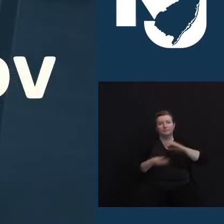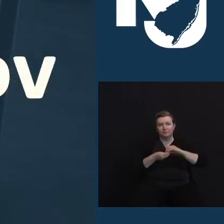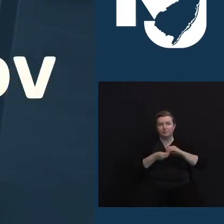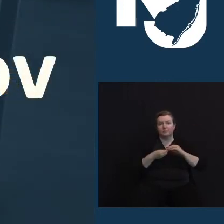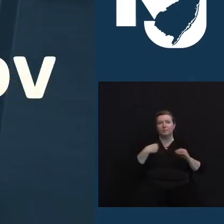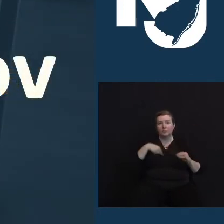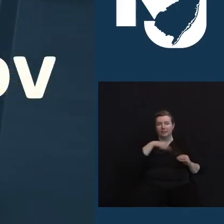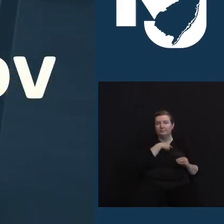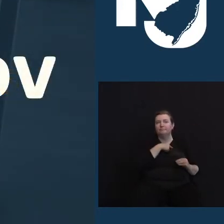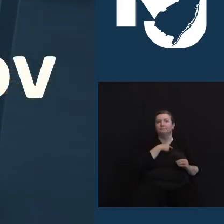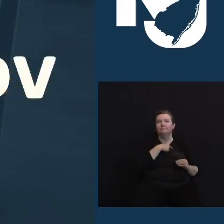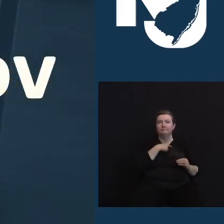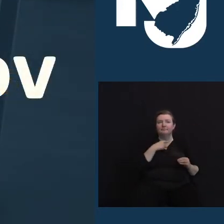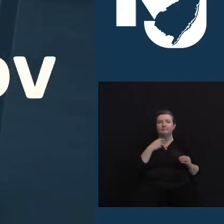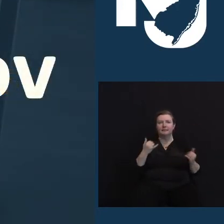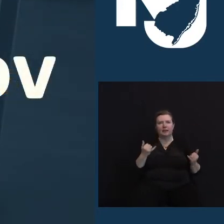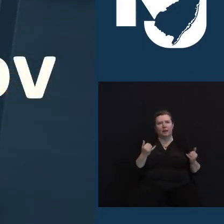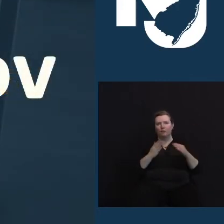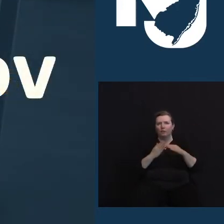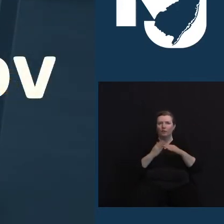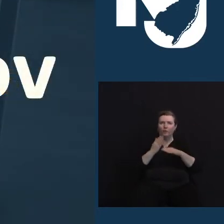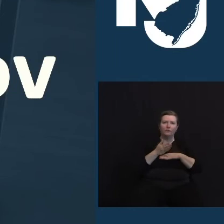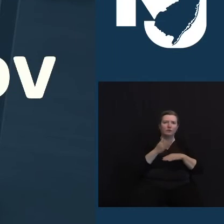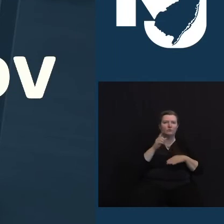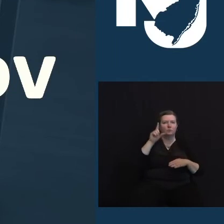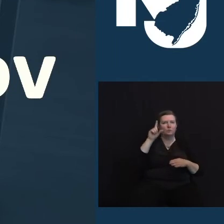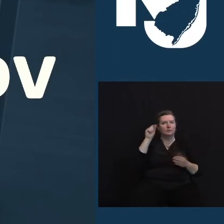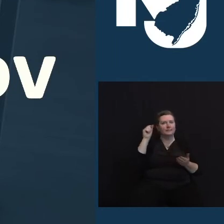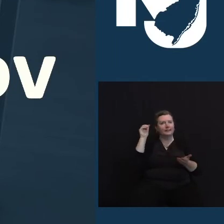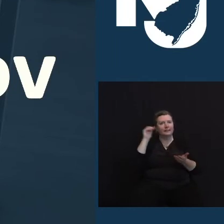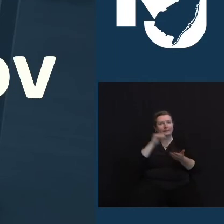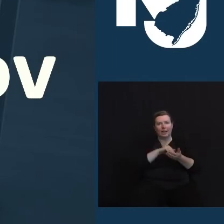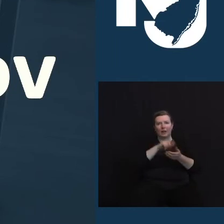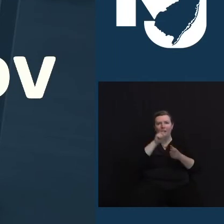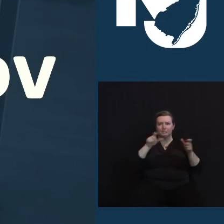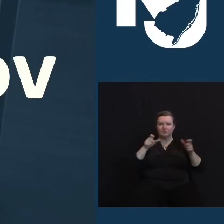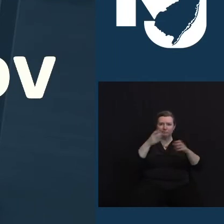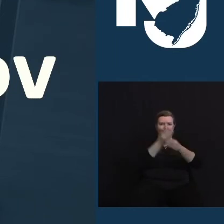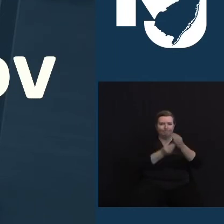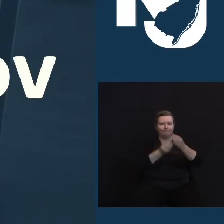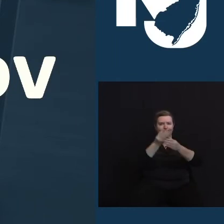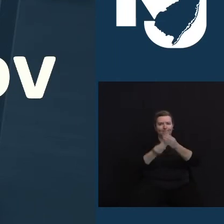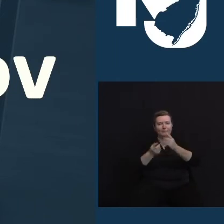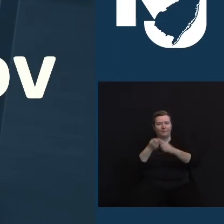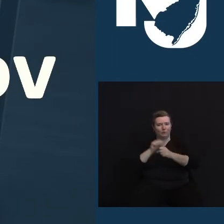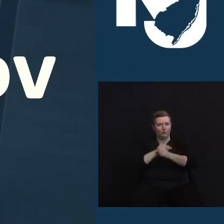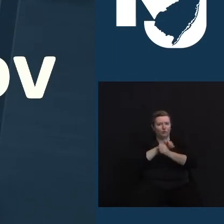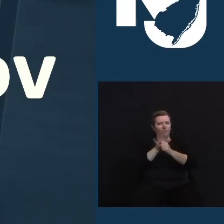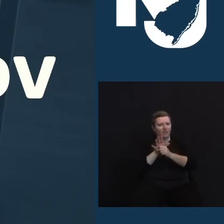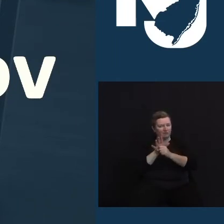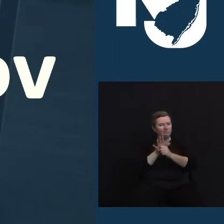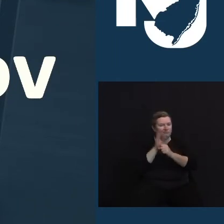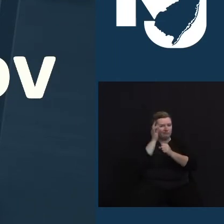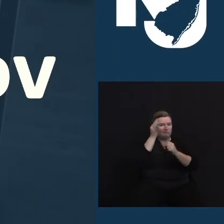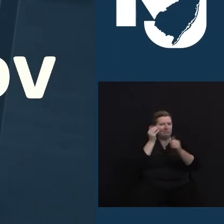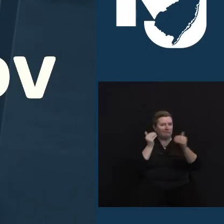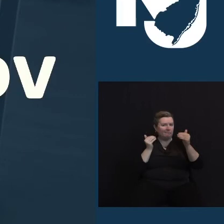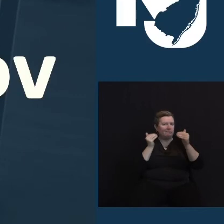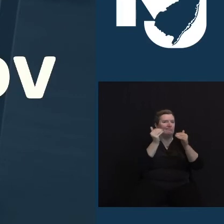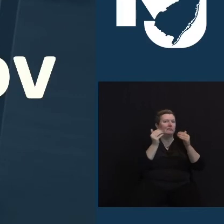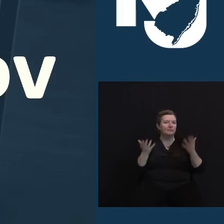of 20,000 residents lost to COVID-19. For New Jersey, it's almost